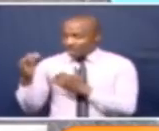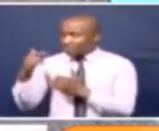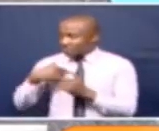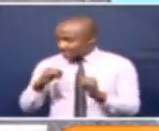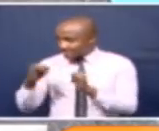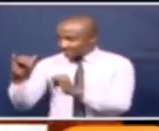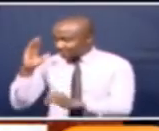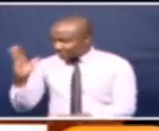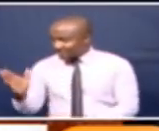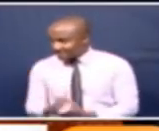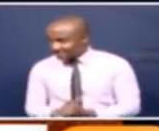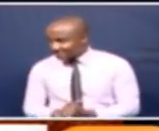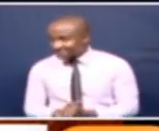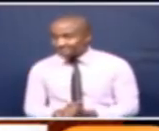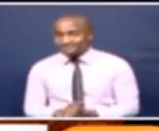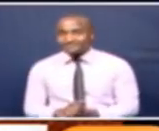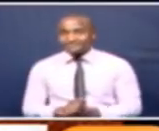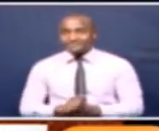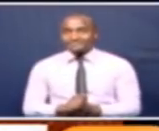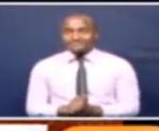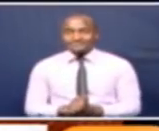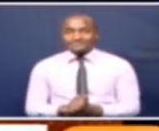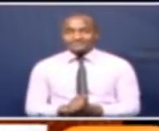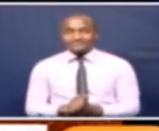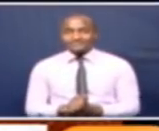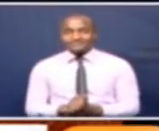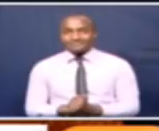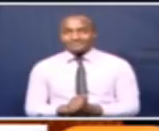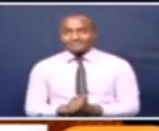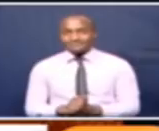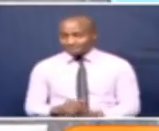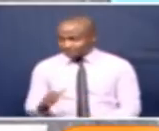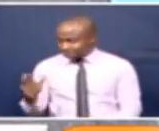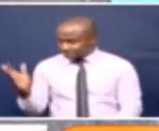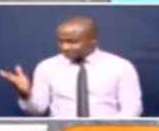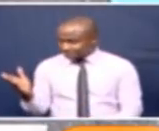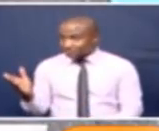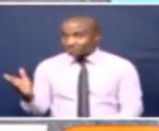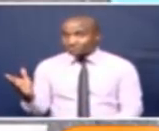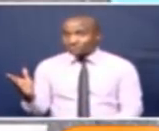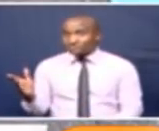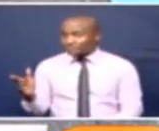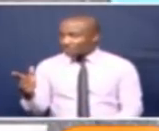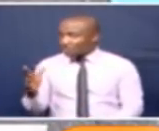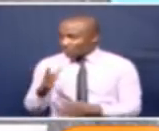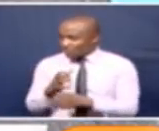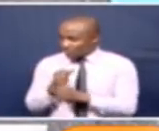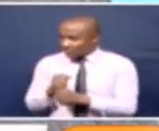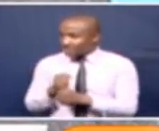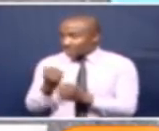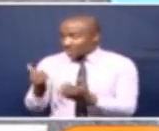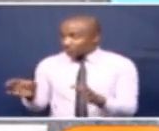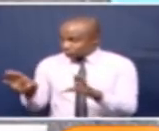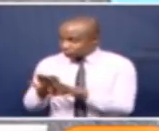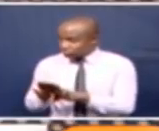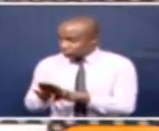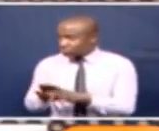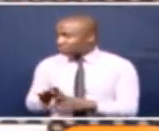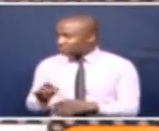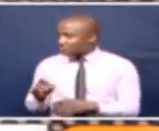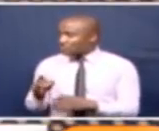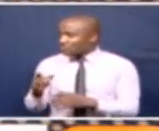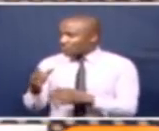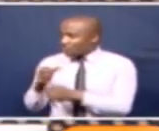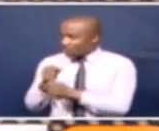invitation anyway. I won't just show up. So talking about confidence, we are closing now, Goldaline. Talking